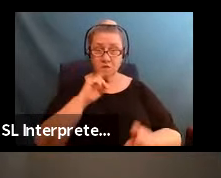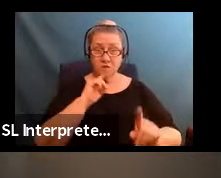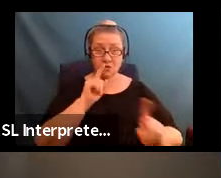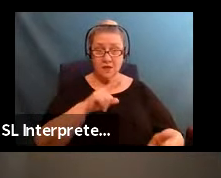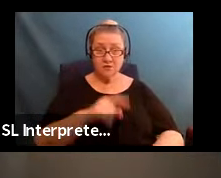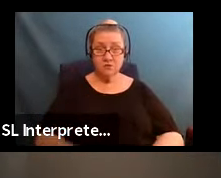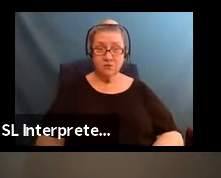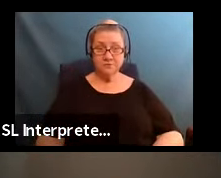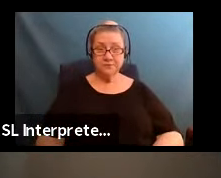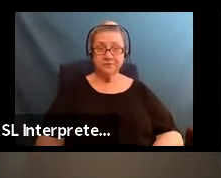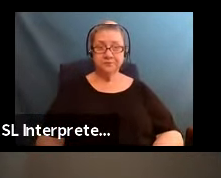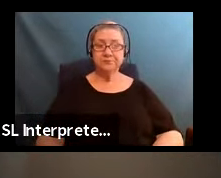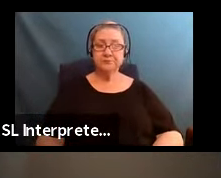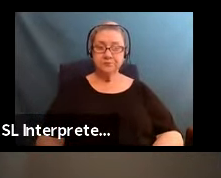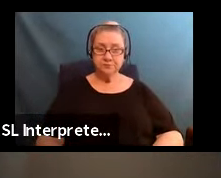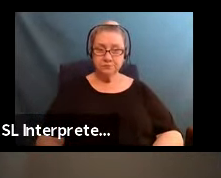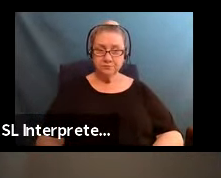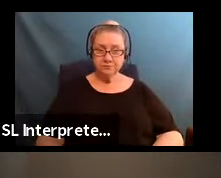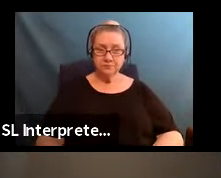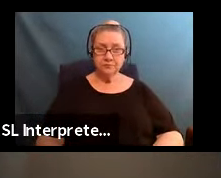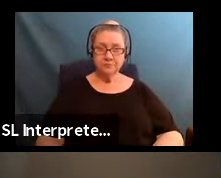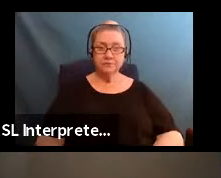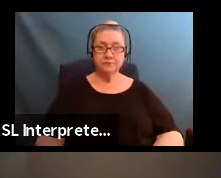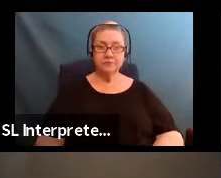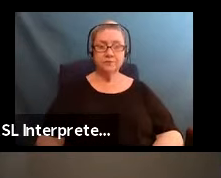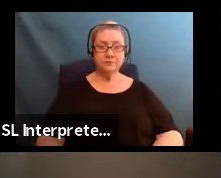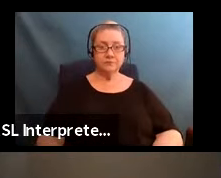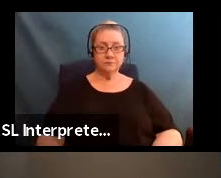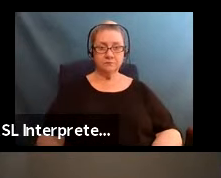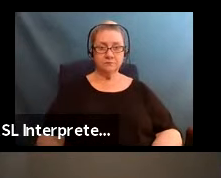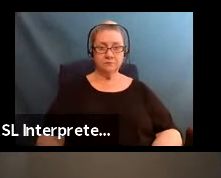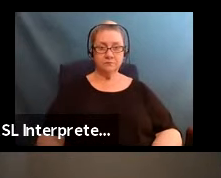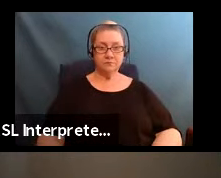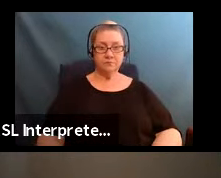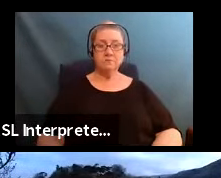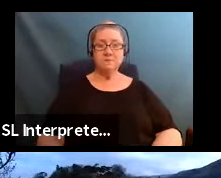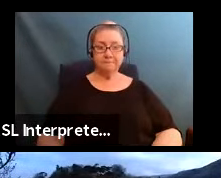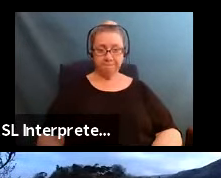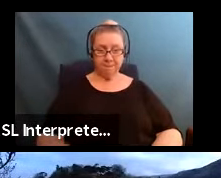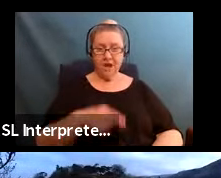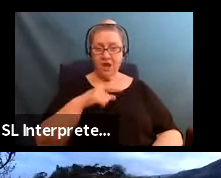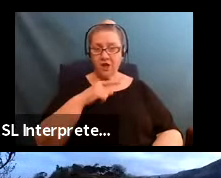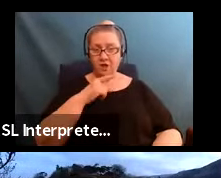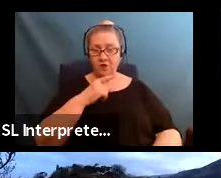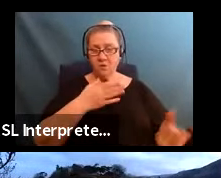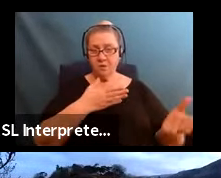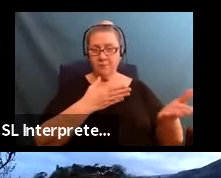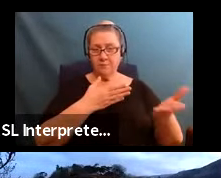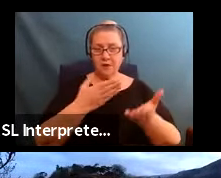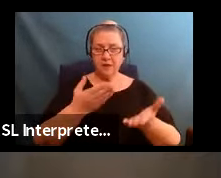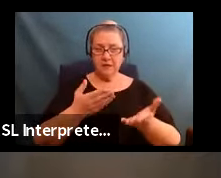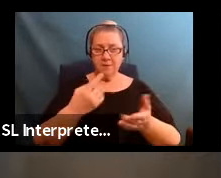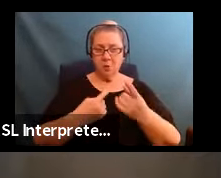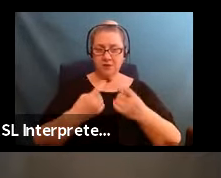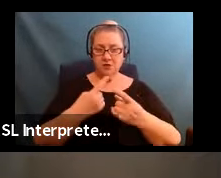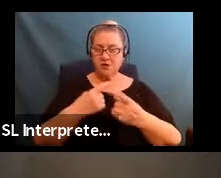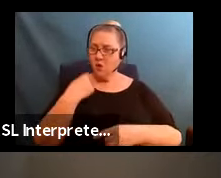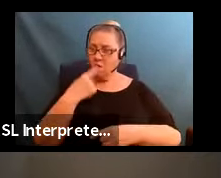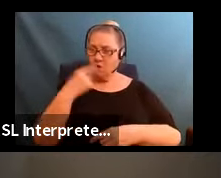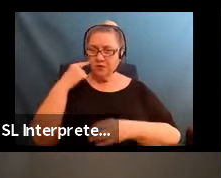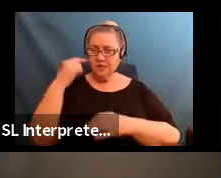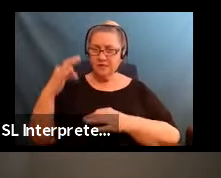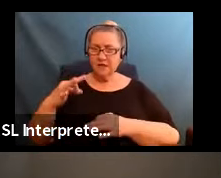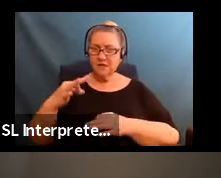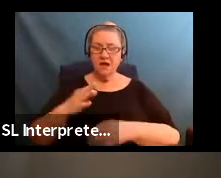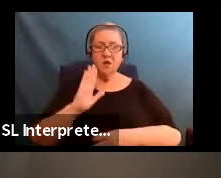you're just bringing up something about, one of the things that people have really been asking about, who makes decisions, Anthony. So I think that's something we need to come back